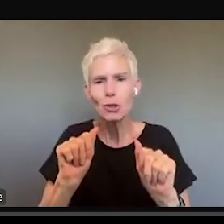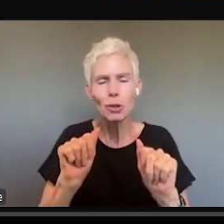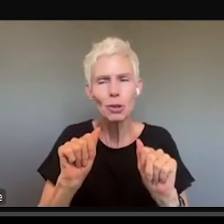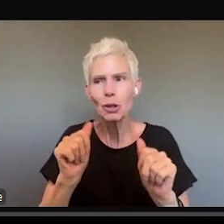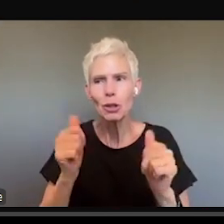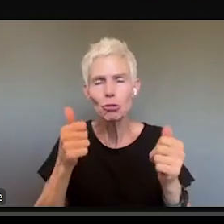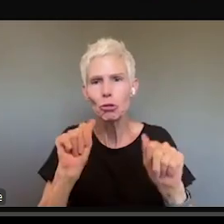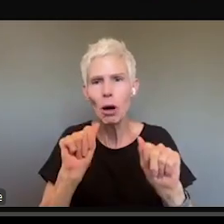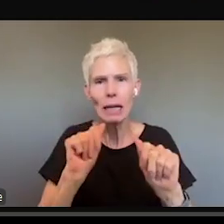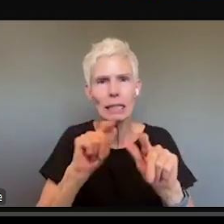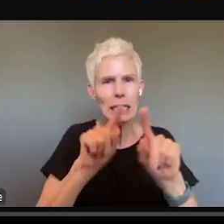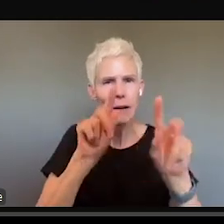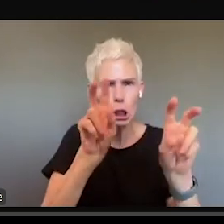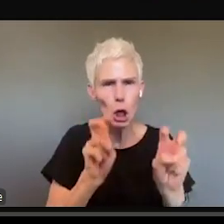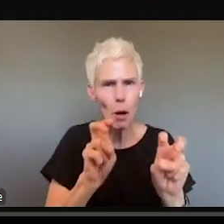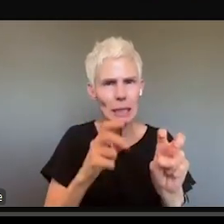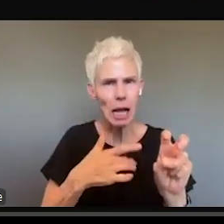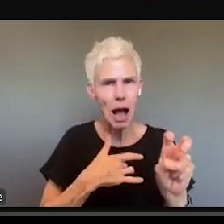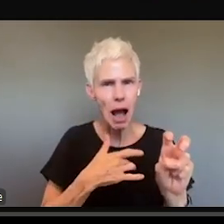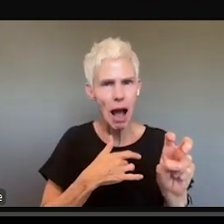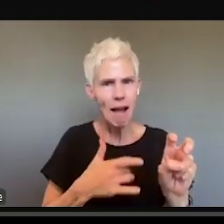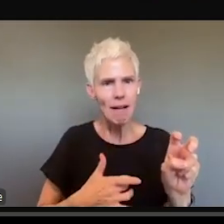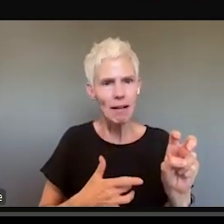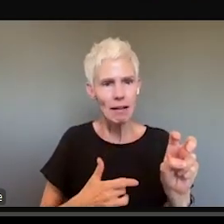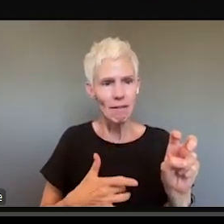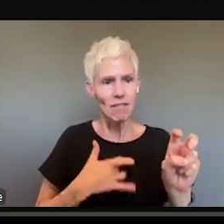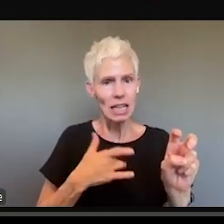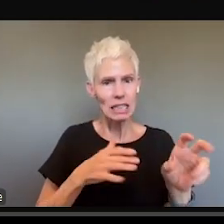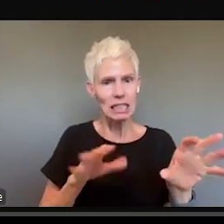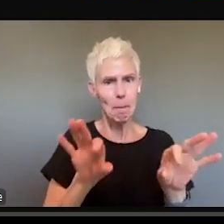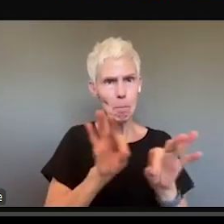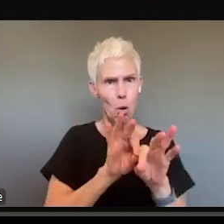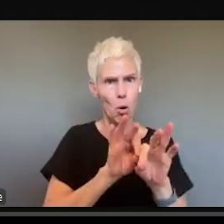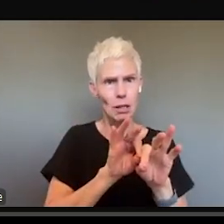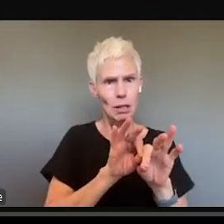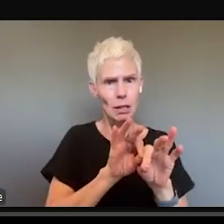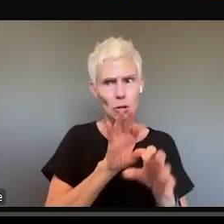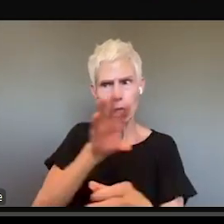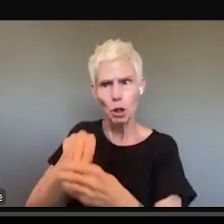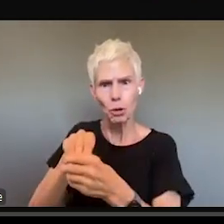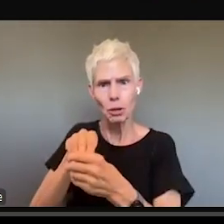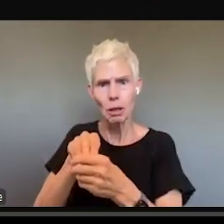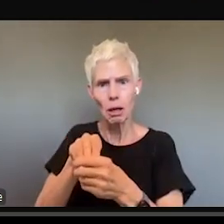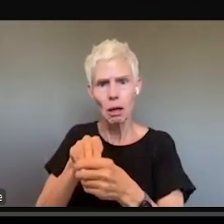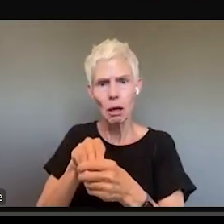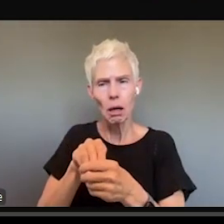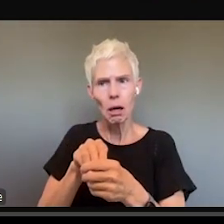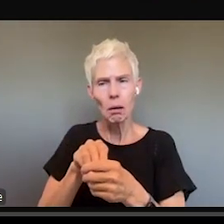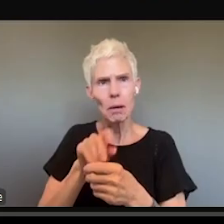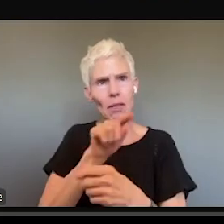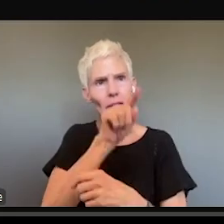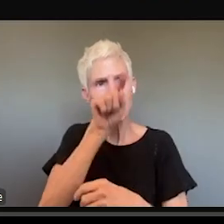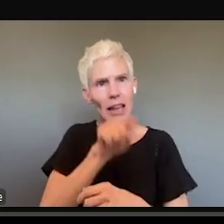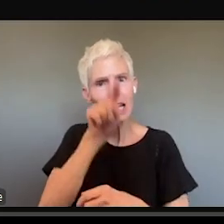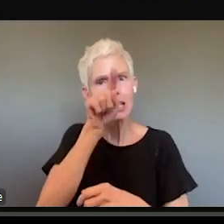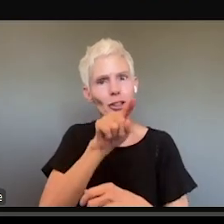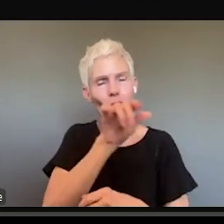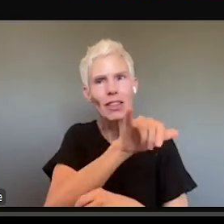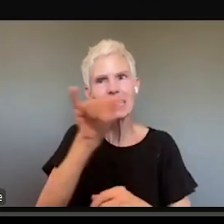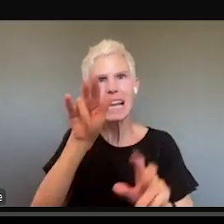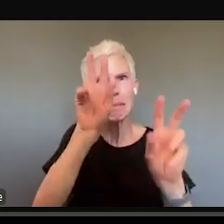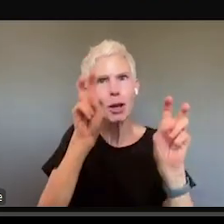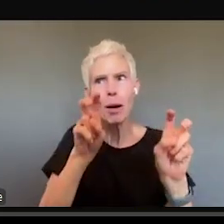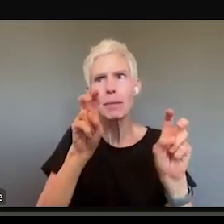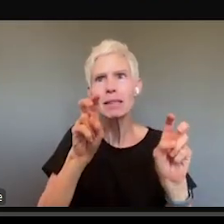hit the topics that I think are important. And every single time as I listen, I'm like, wow, these are the same topics that everybody else is